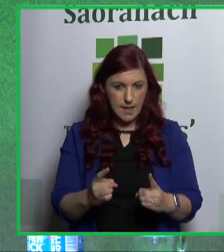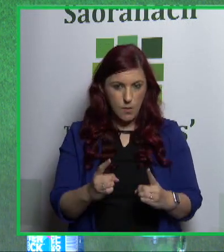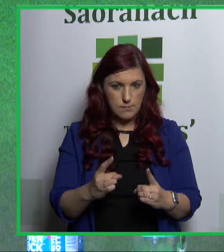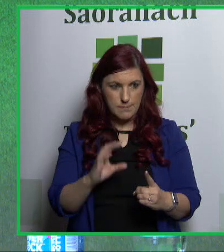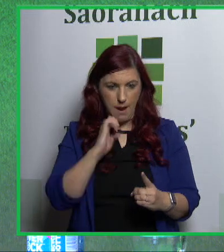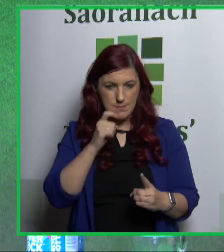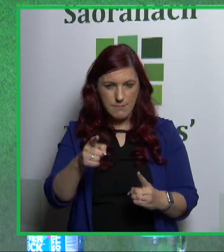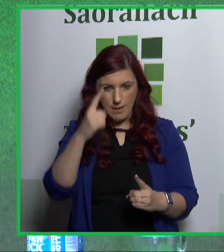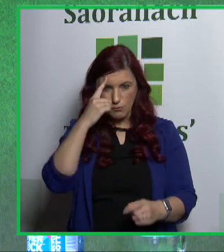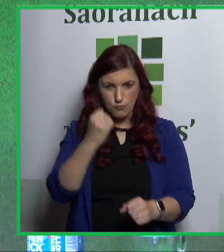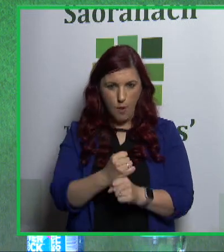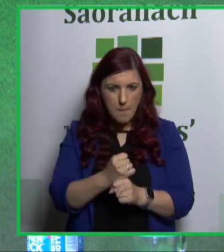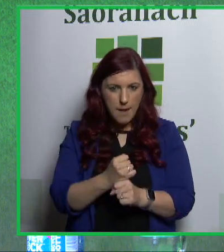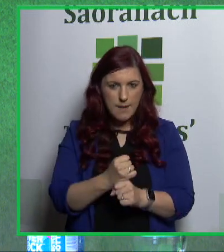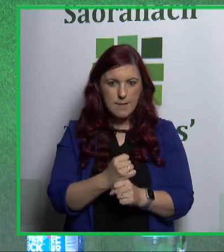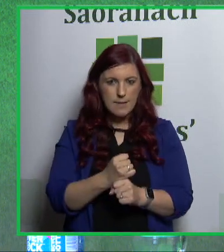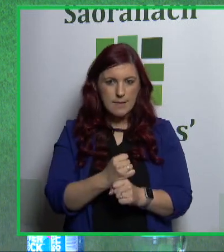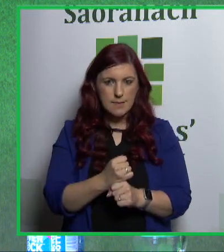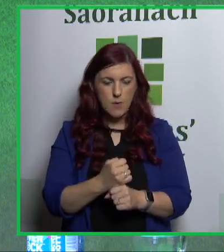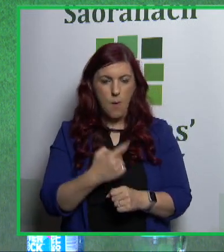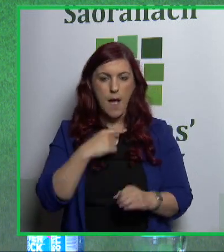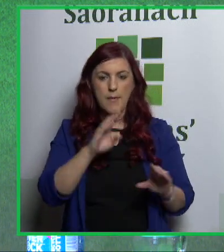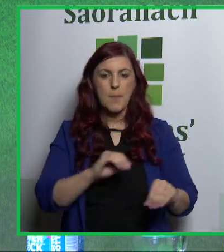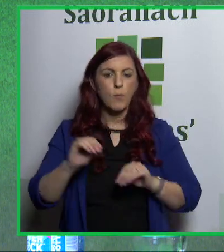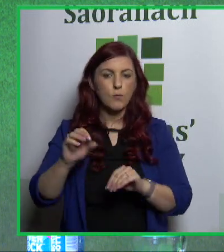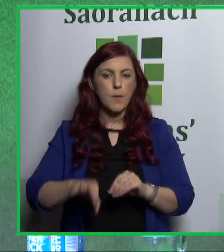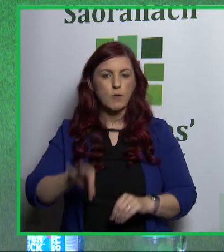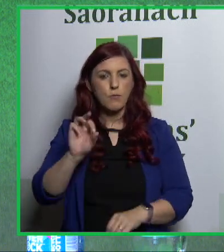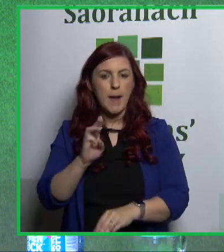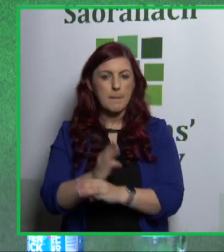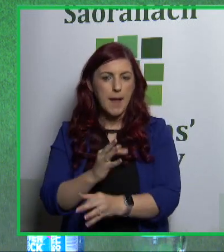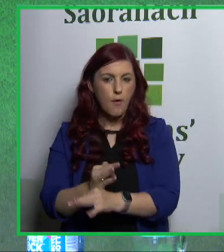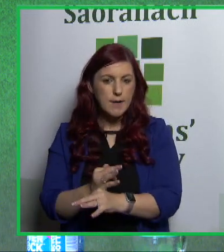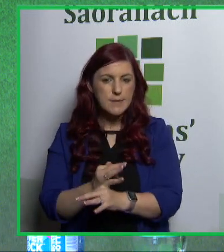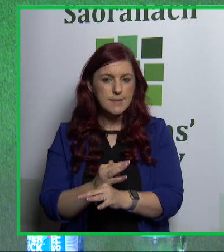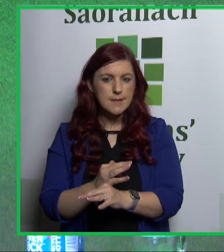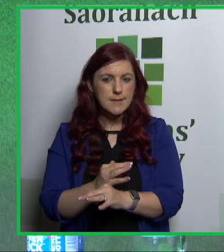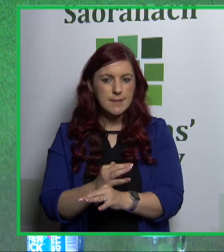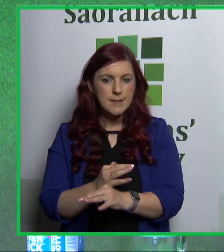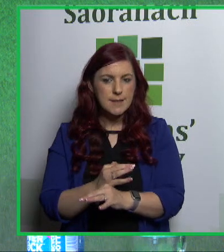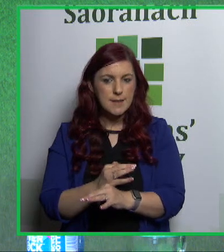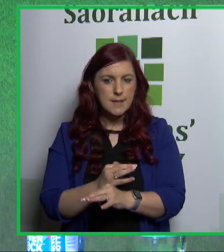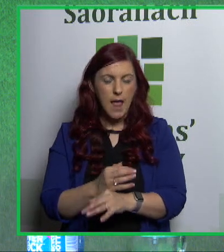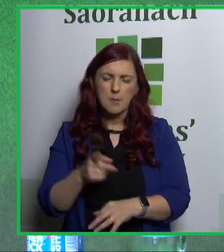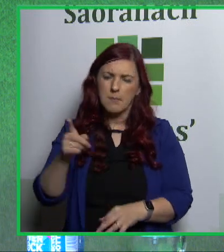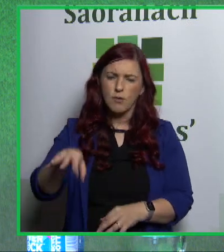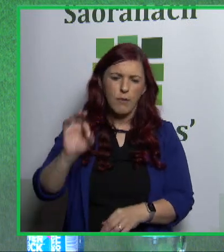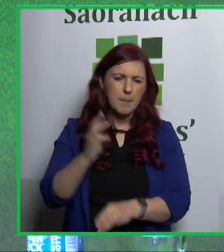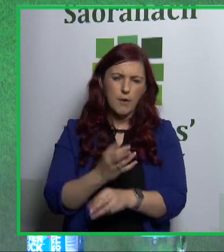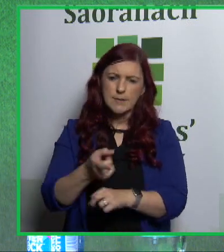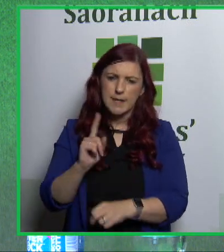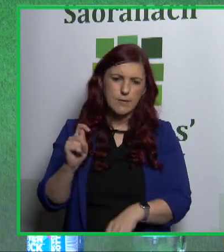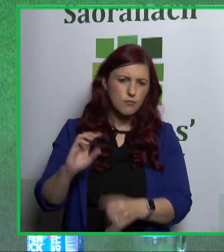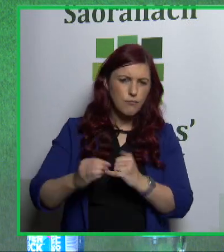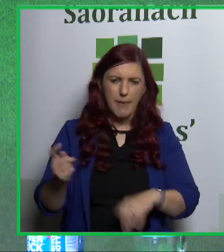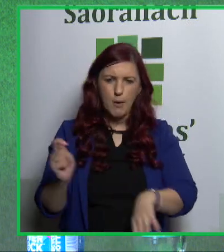handed over to my grandparents, and as much as they could, like, they did the best in the world for me, you know, but I